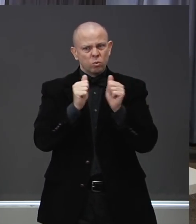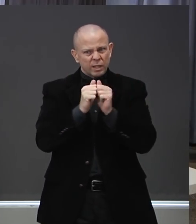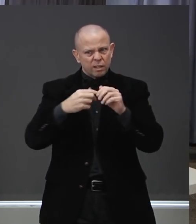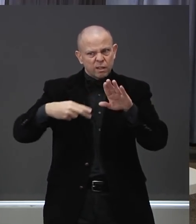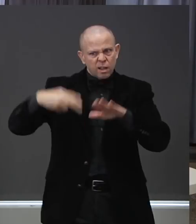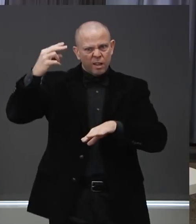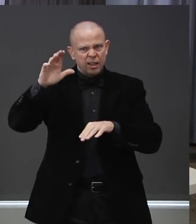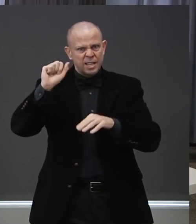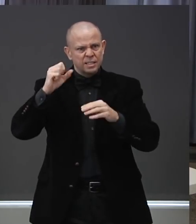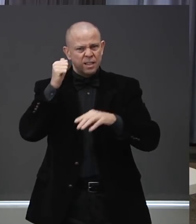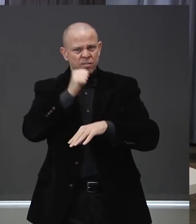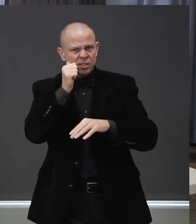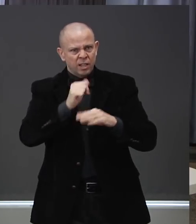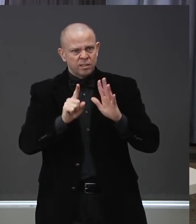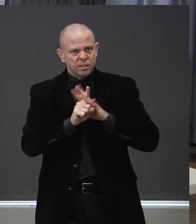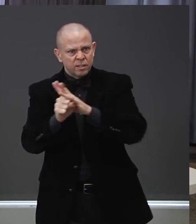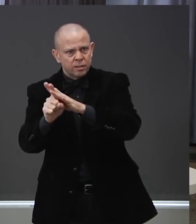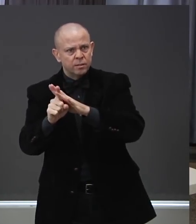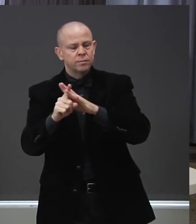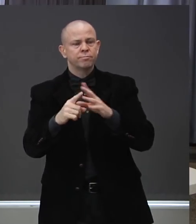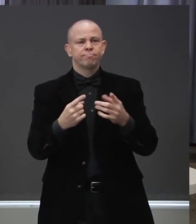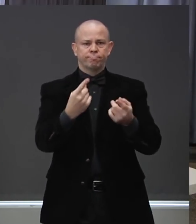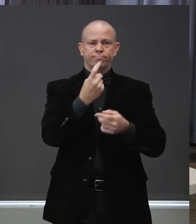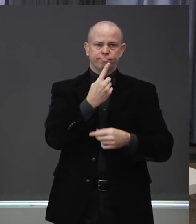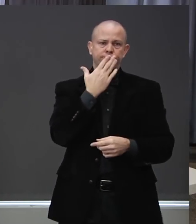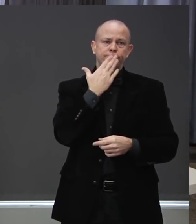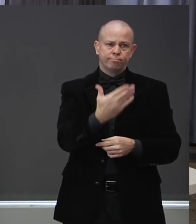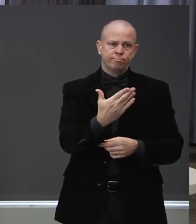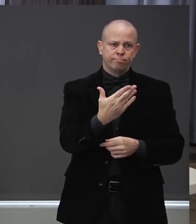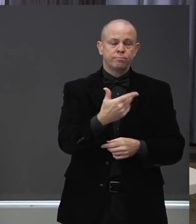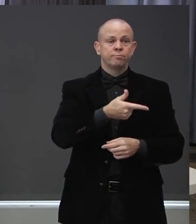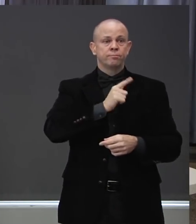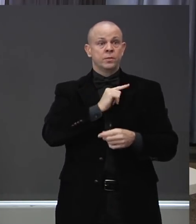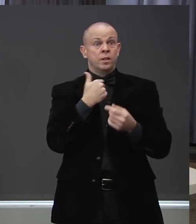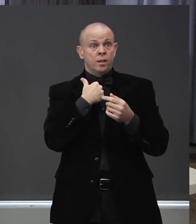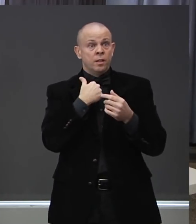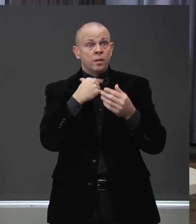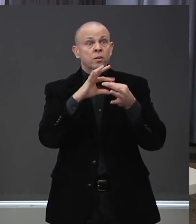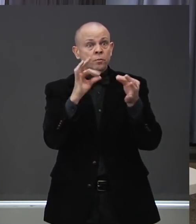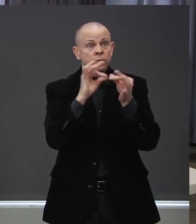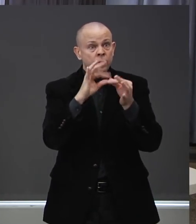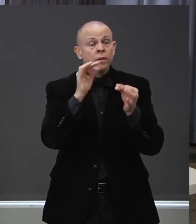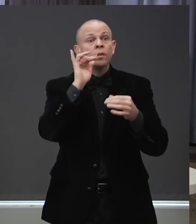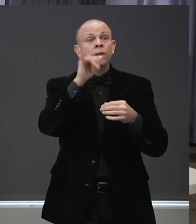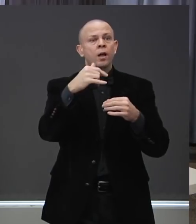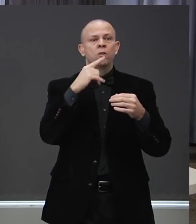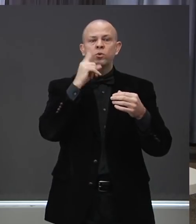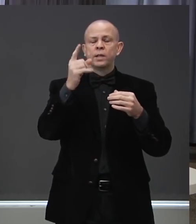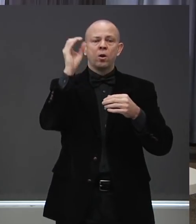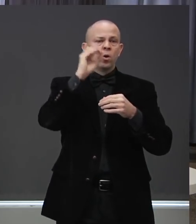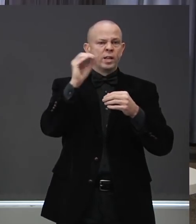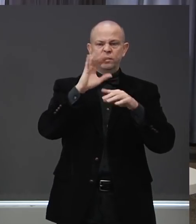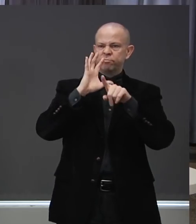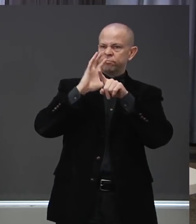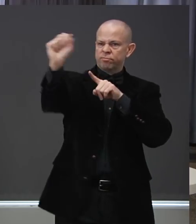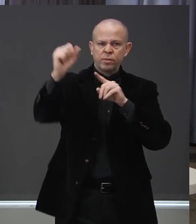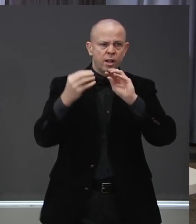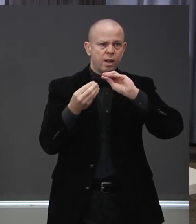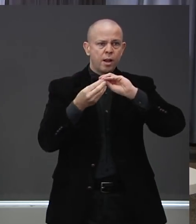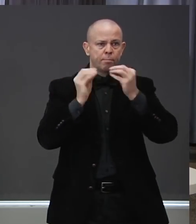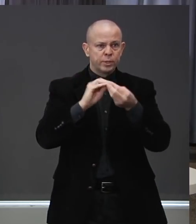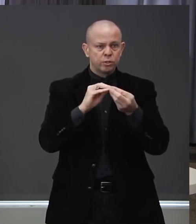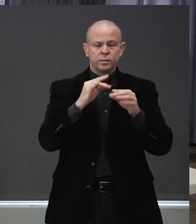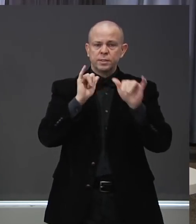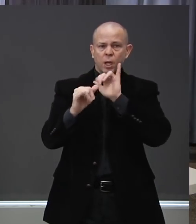question. You know, our governor in Oregon acted very early with the stay-at-home order